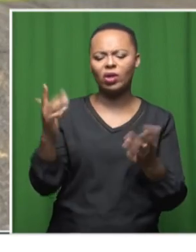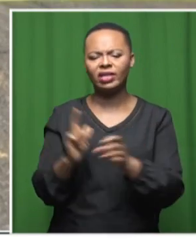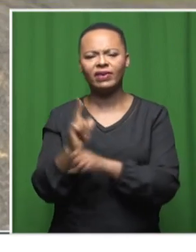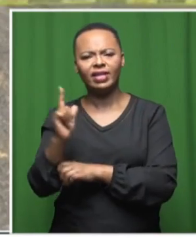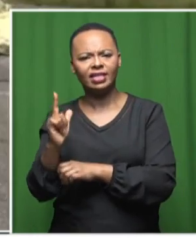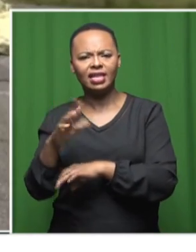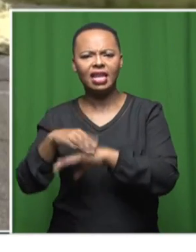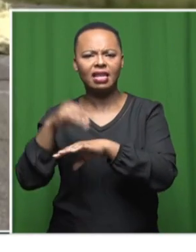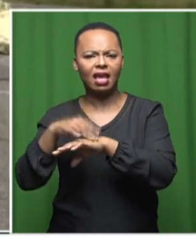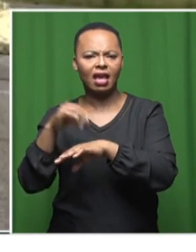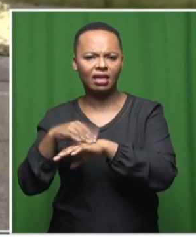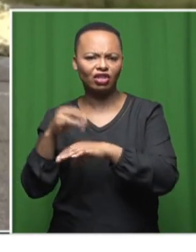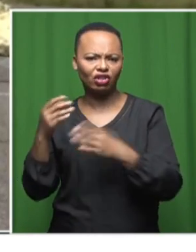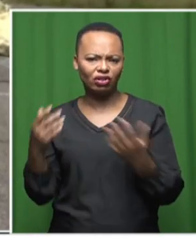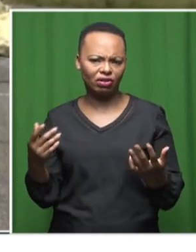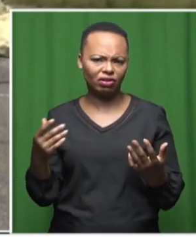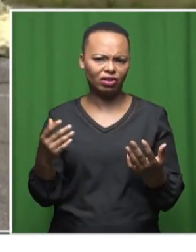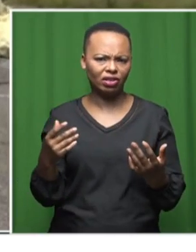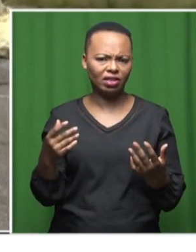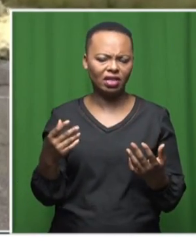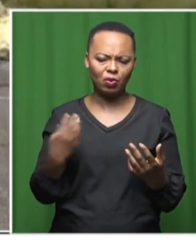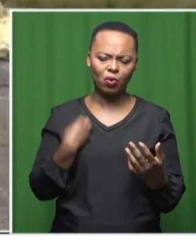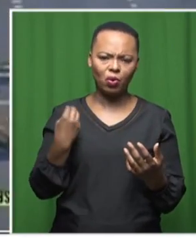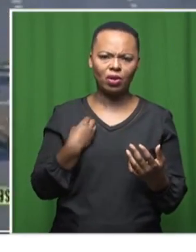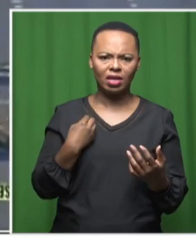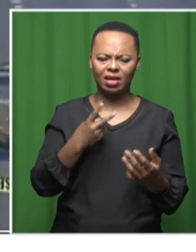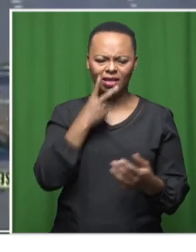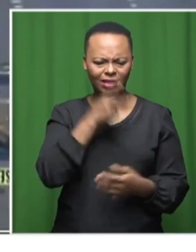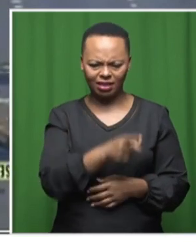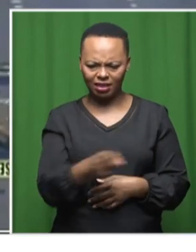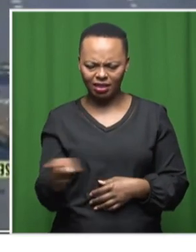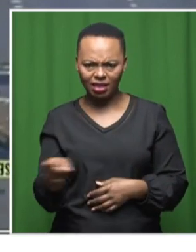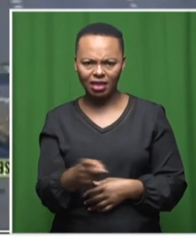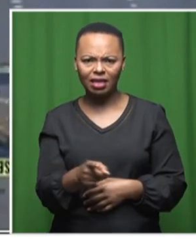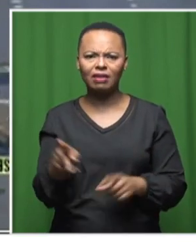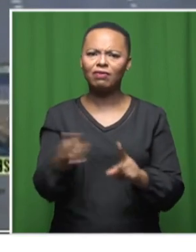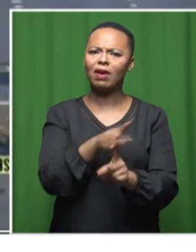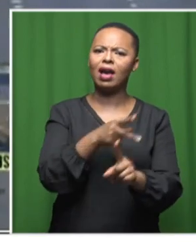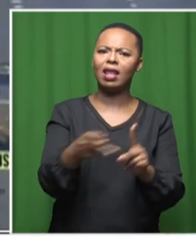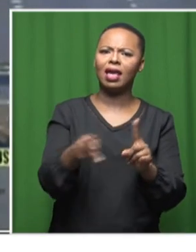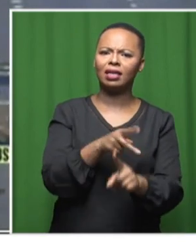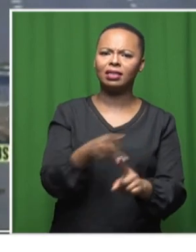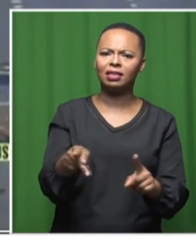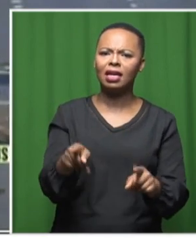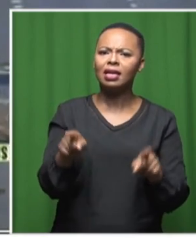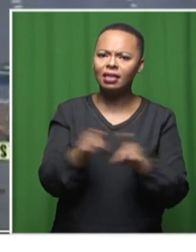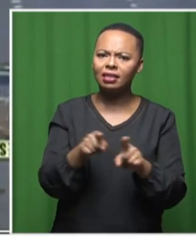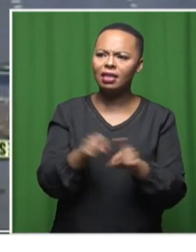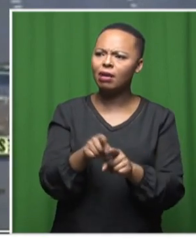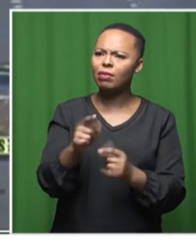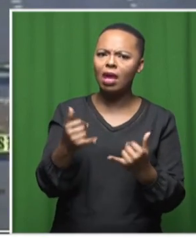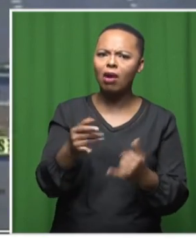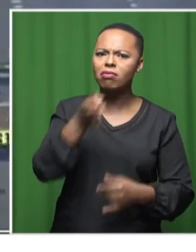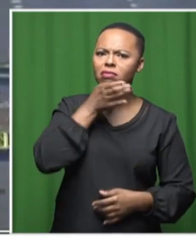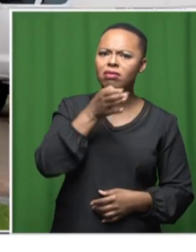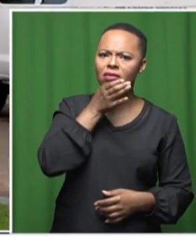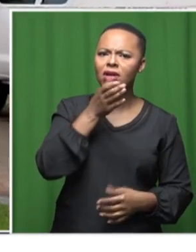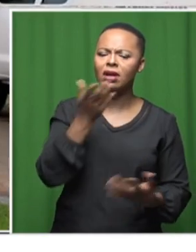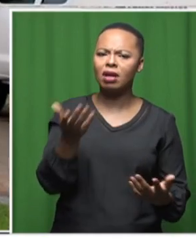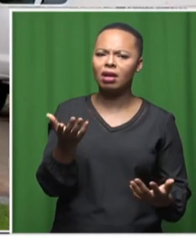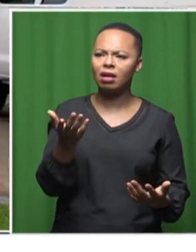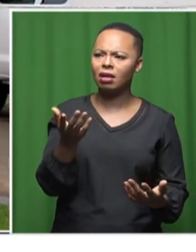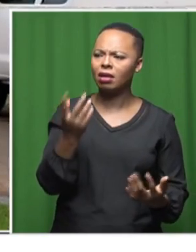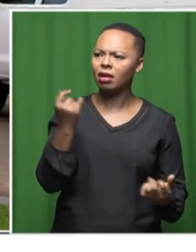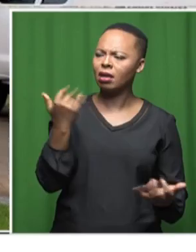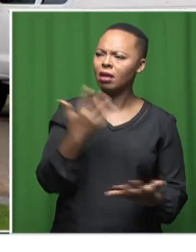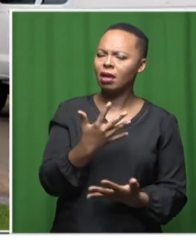teens, it seems they are very violent. And they also drink too much. And they also have arguments. And we